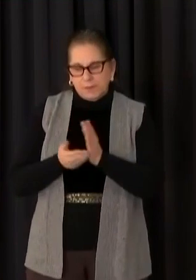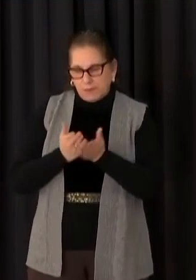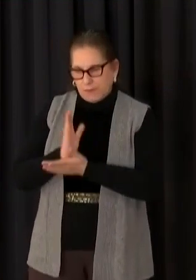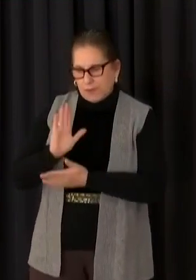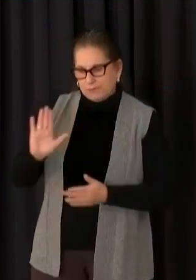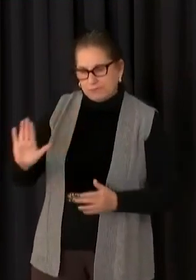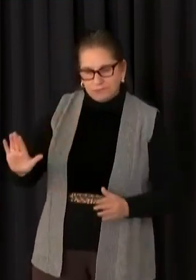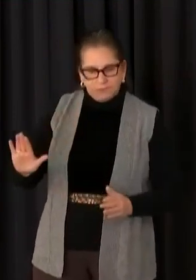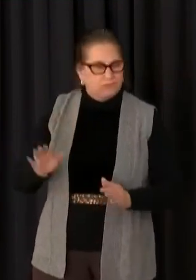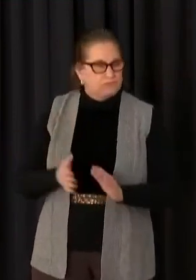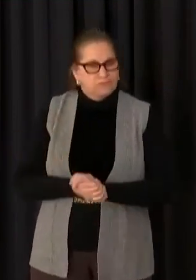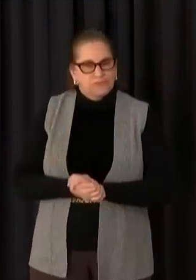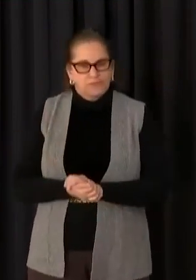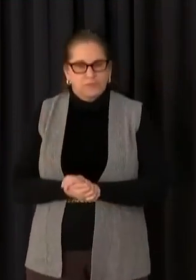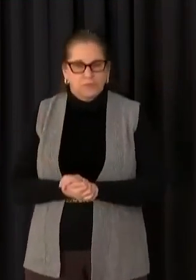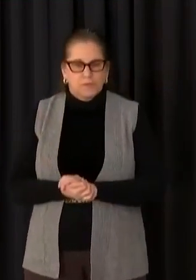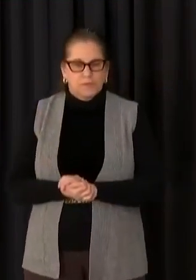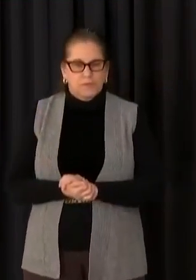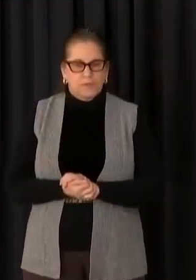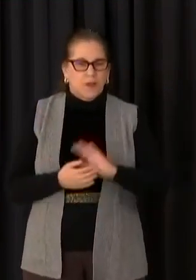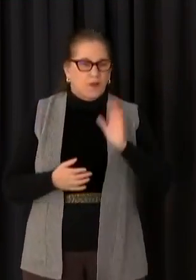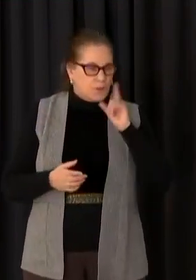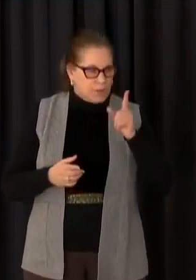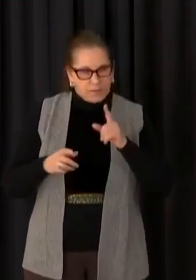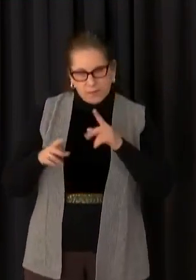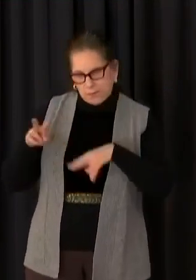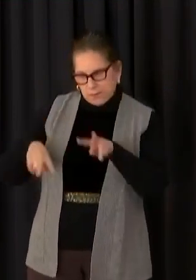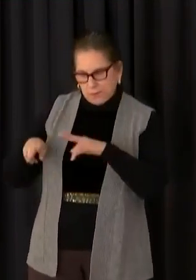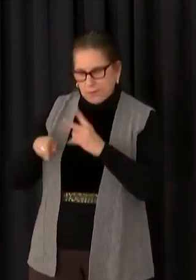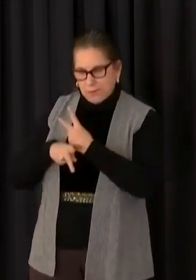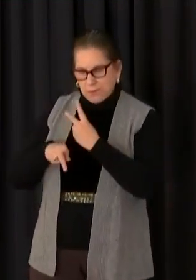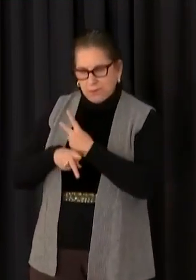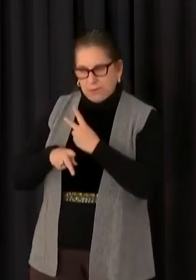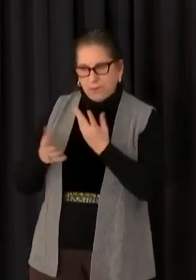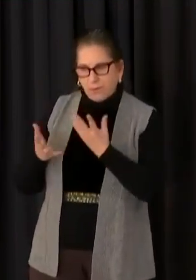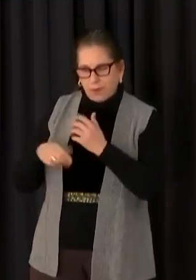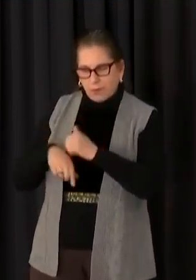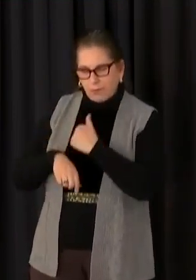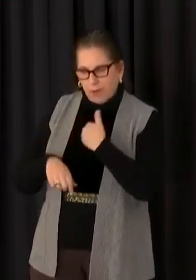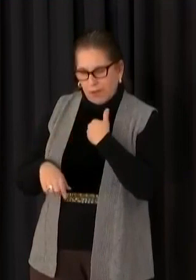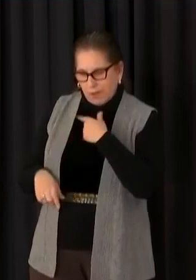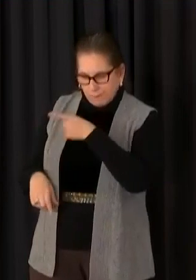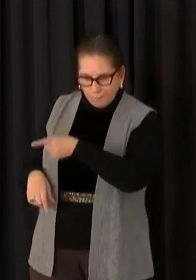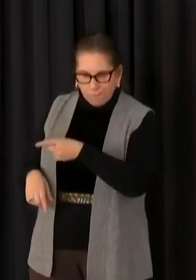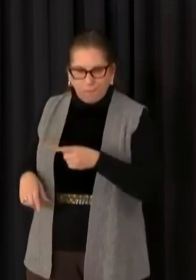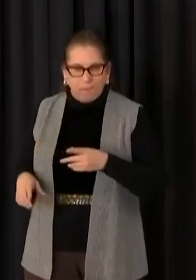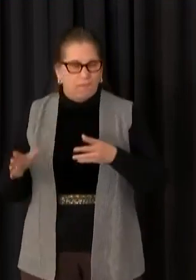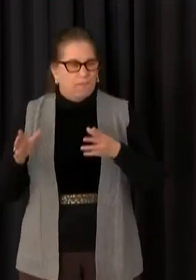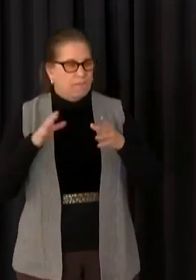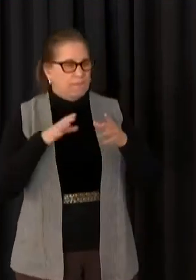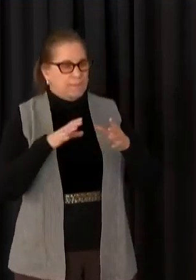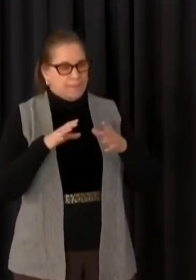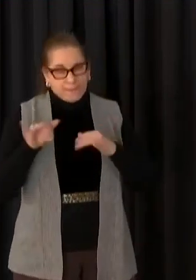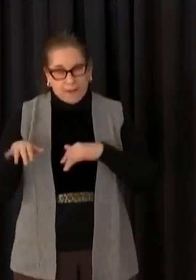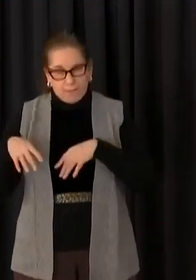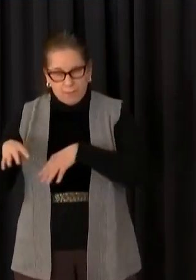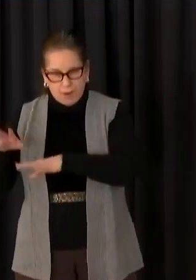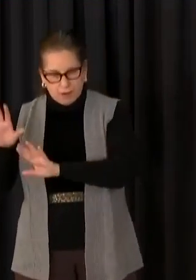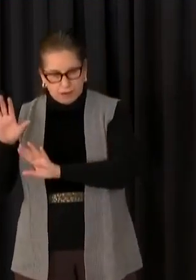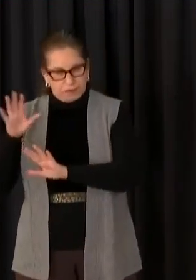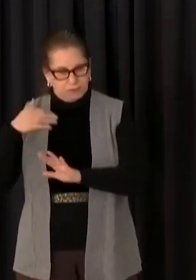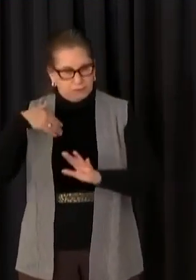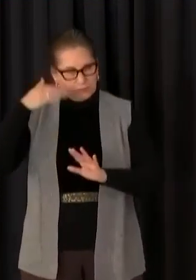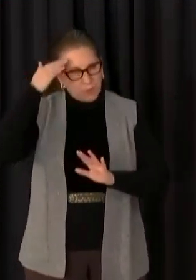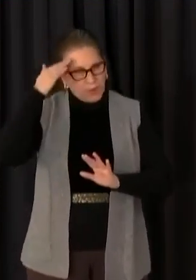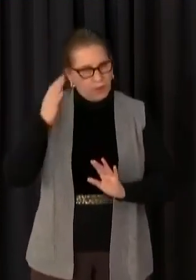place, and then we'll evaluate obviously any threats that we receive for either one of the marches that are scheduled in the city, as we always